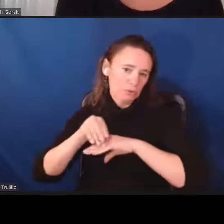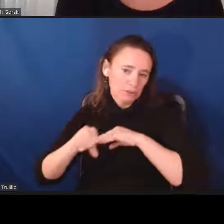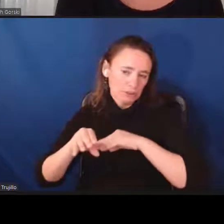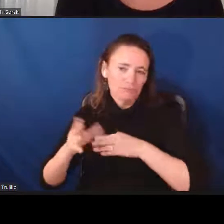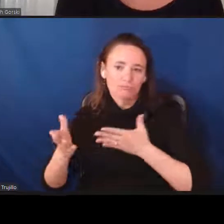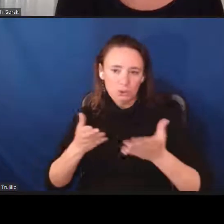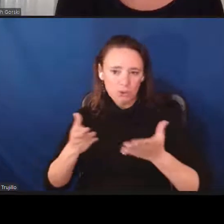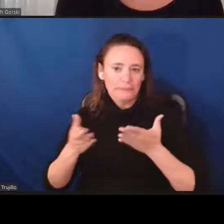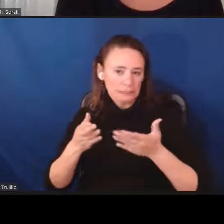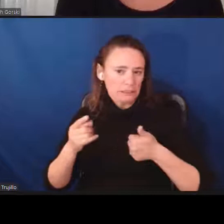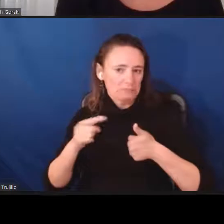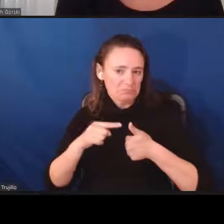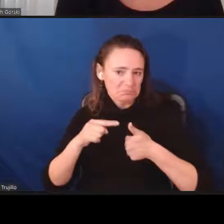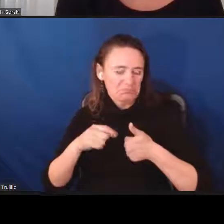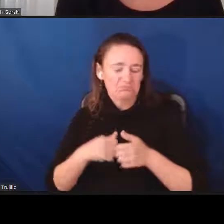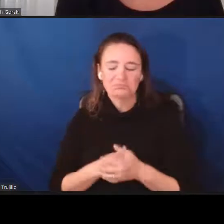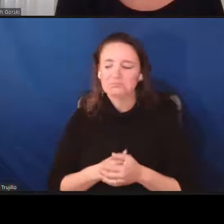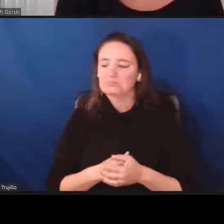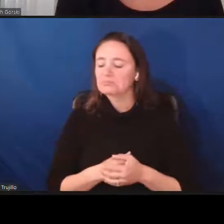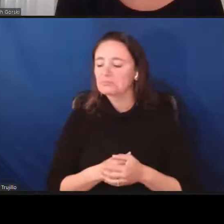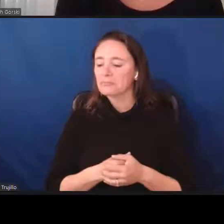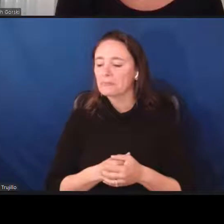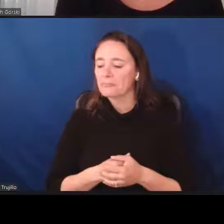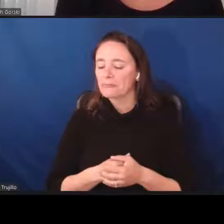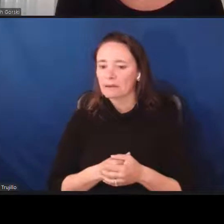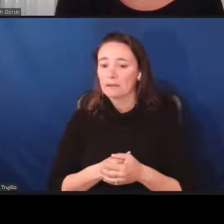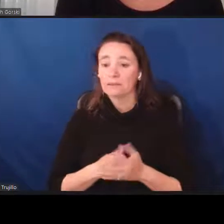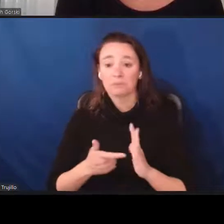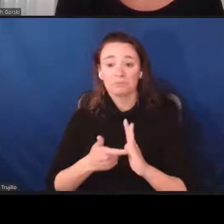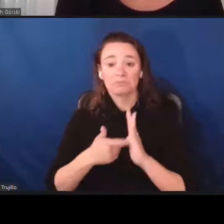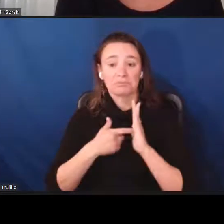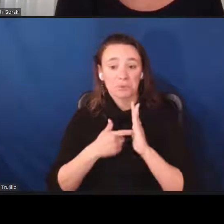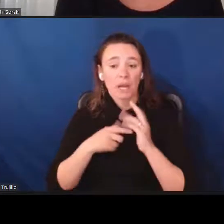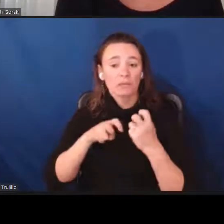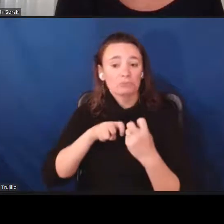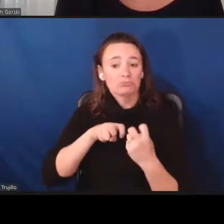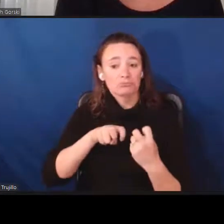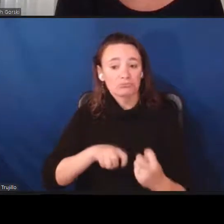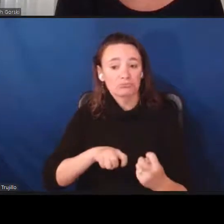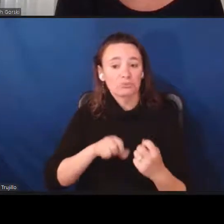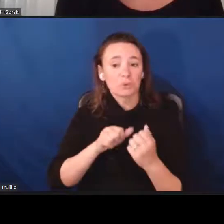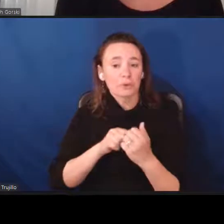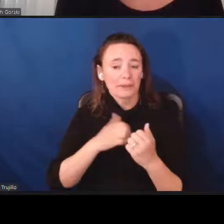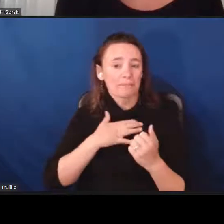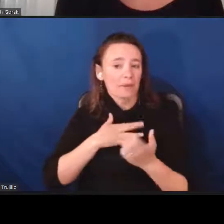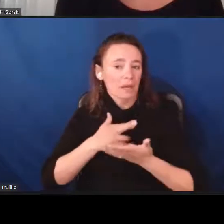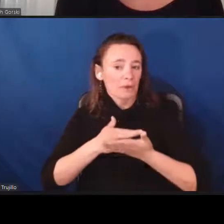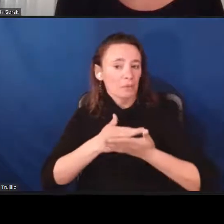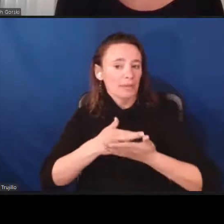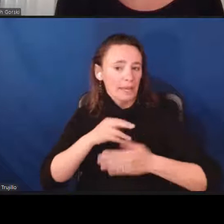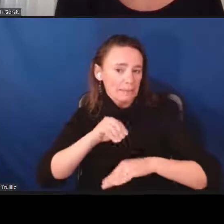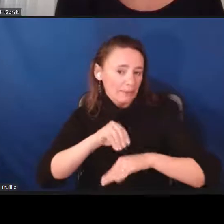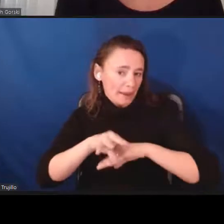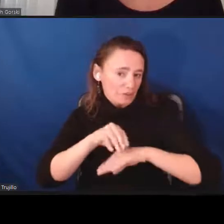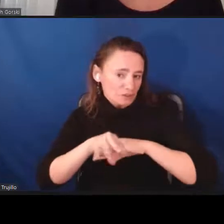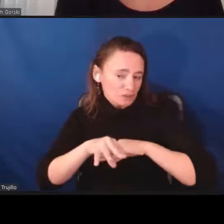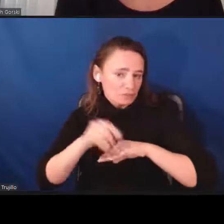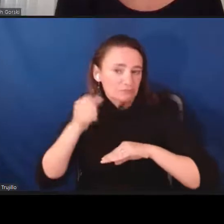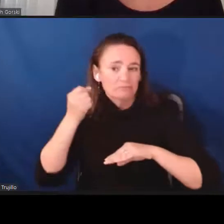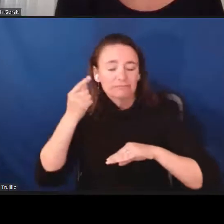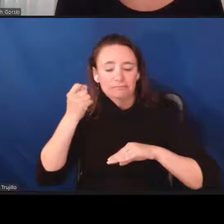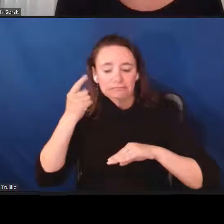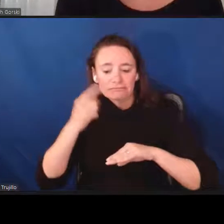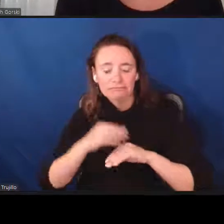those things. And so I had to have a conversation with my rehab counselor, because she was looking